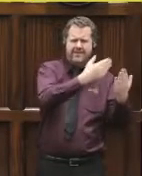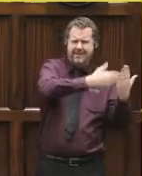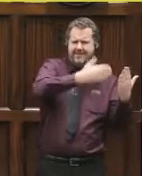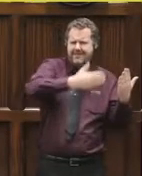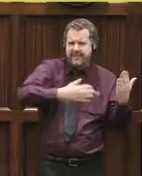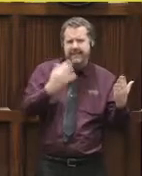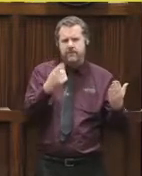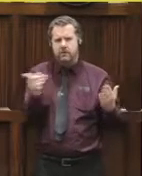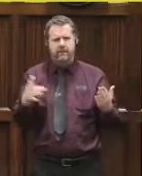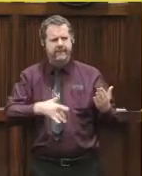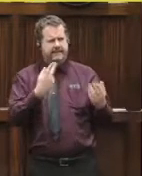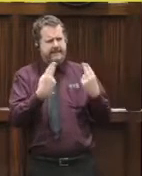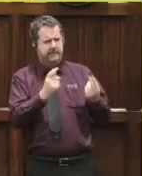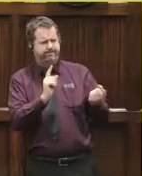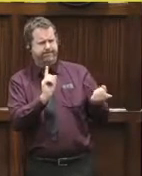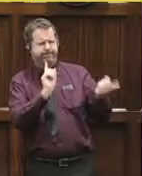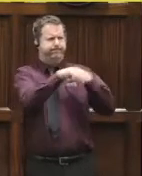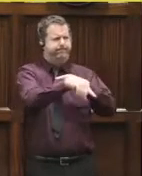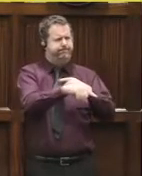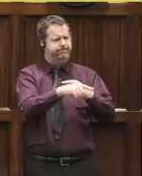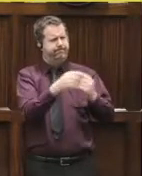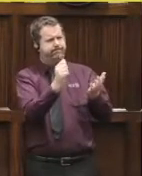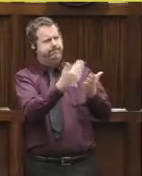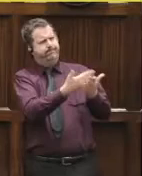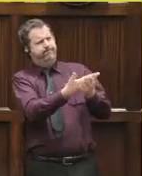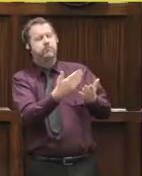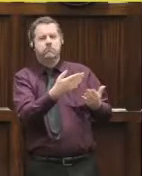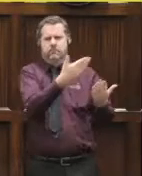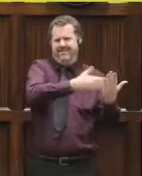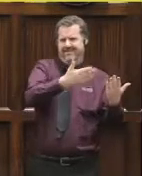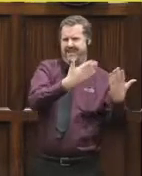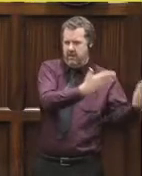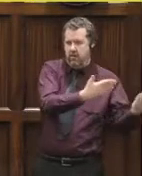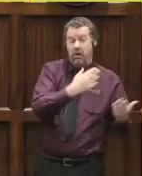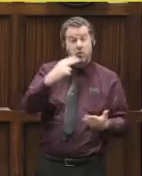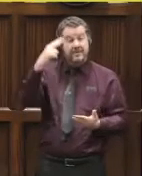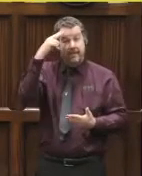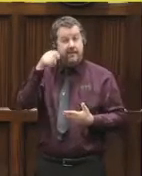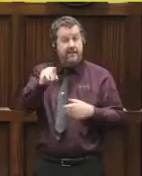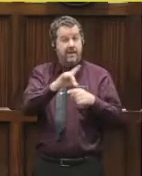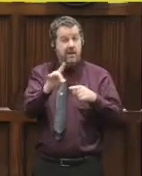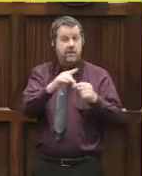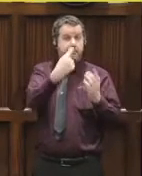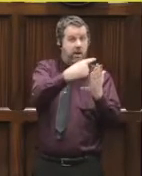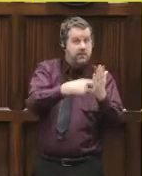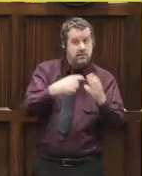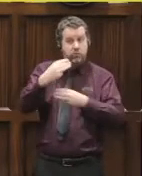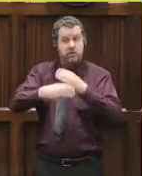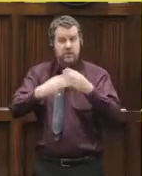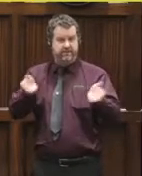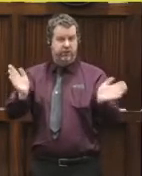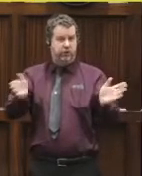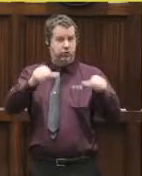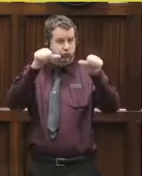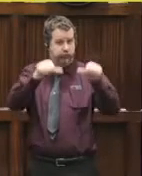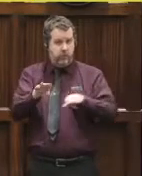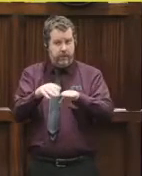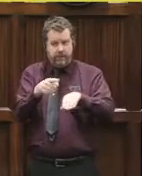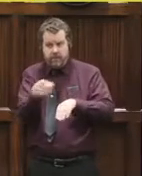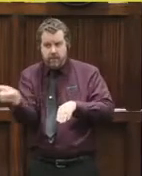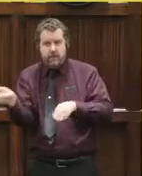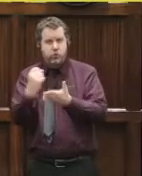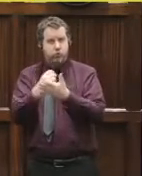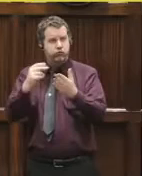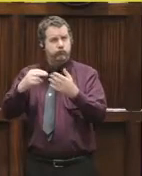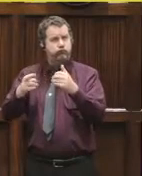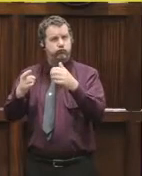where necessary. I understand that such policies and processes have already been agreed with student representatives